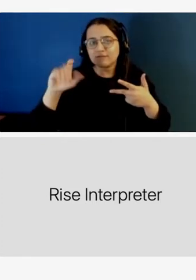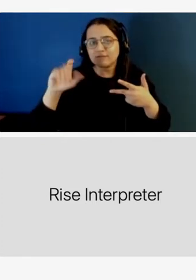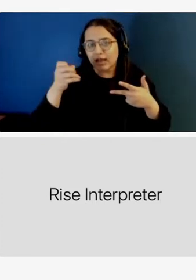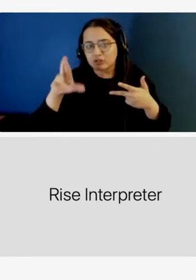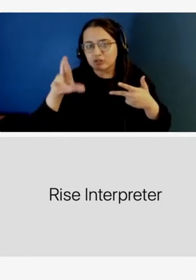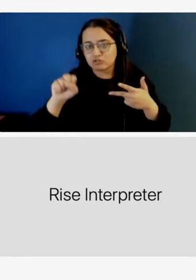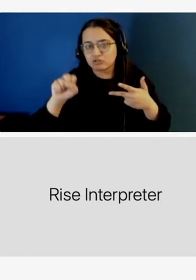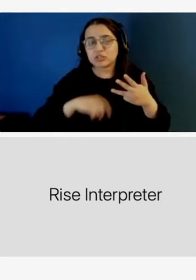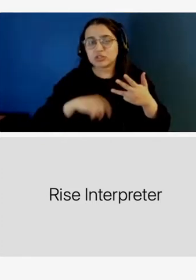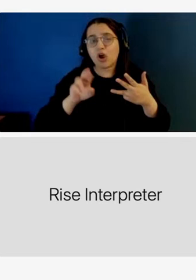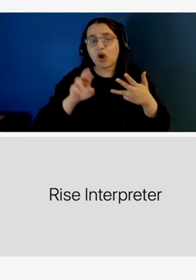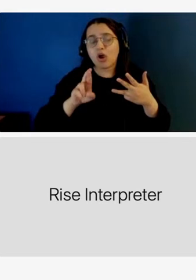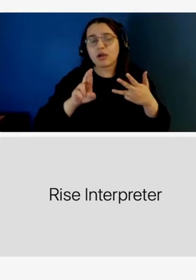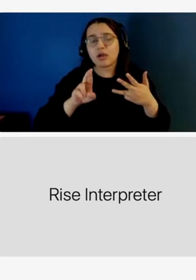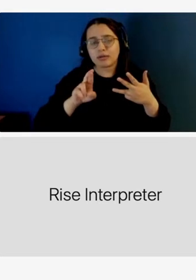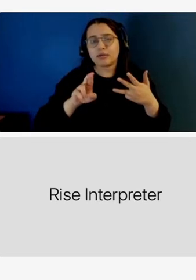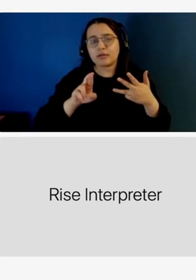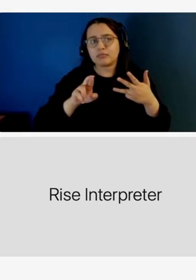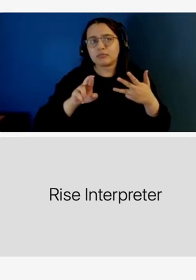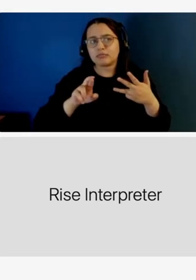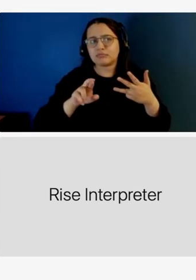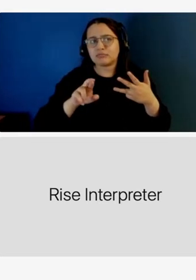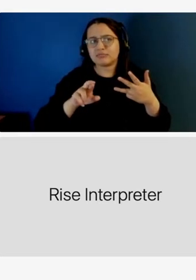And Y is yes.